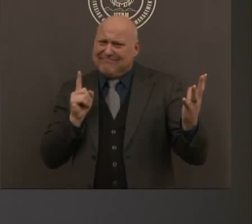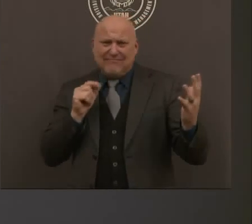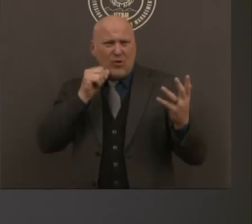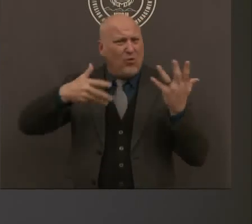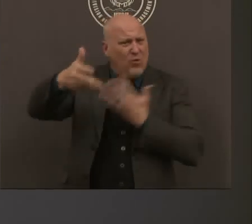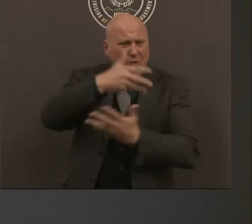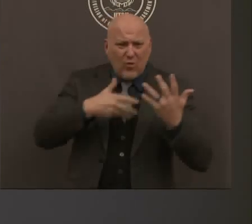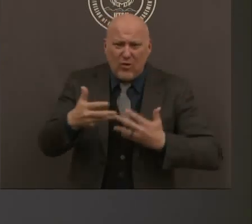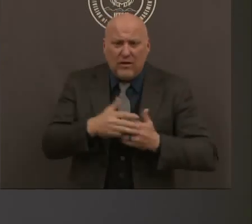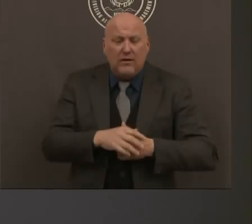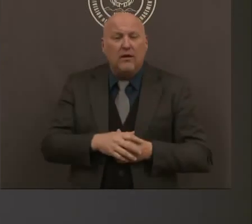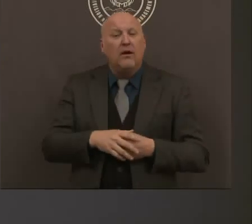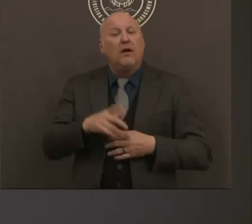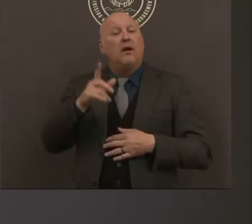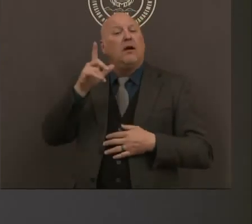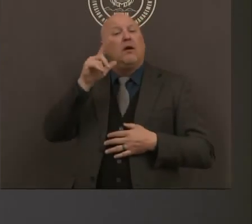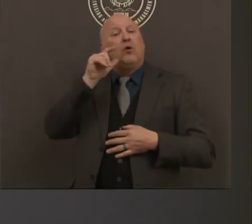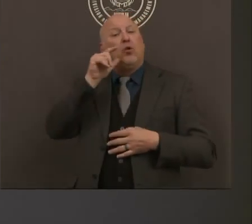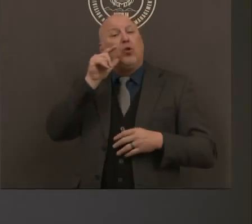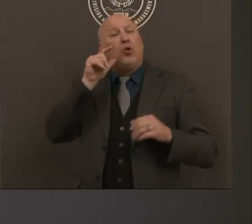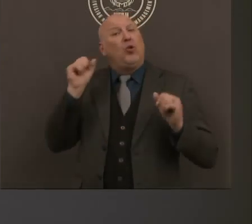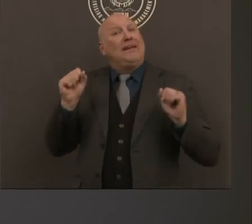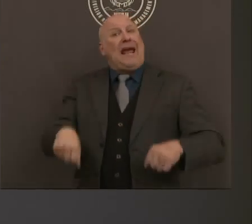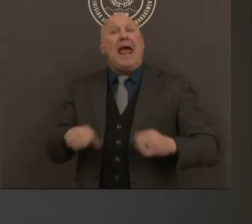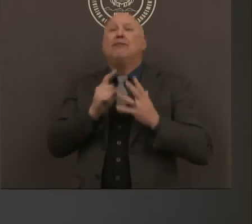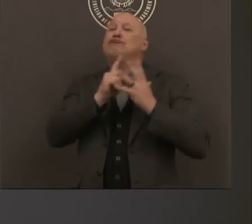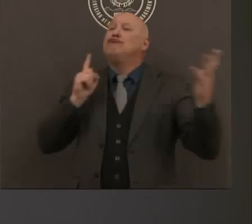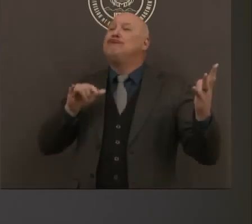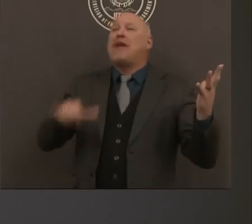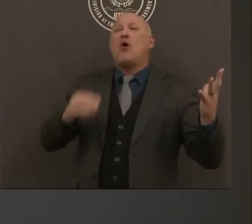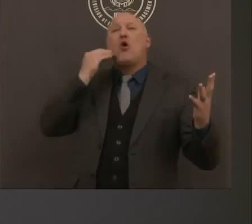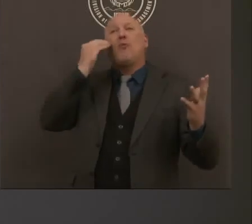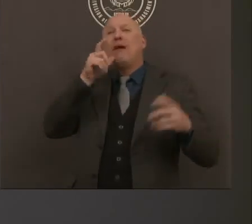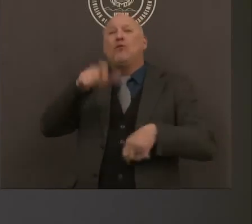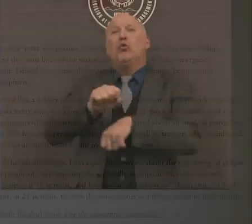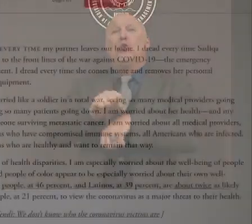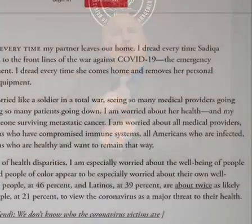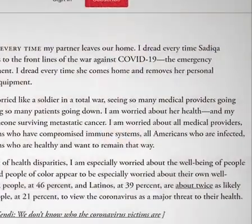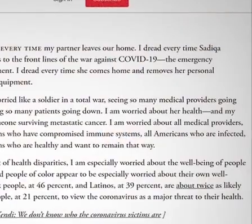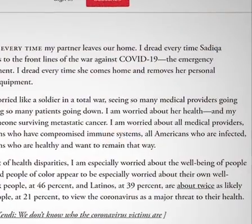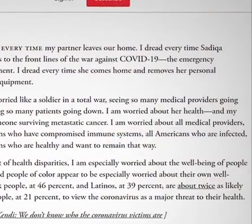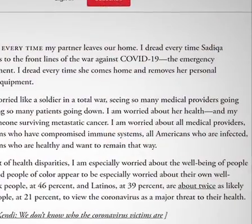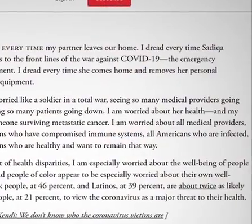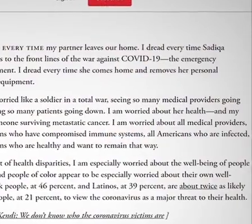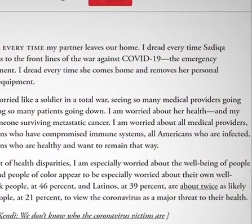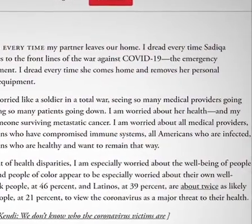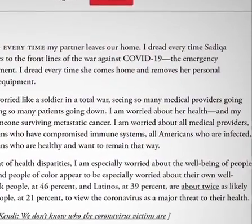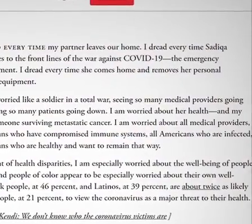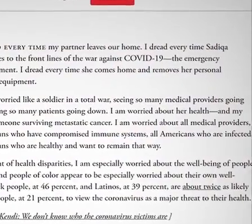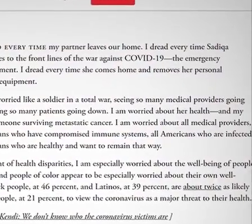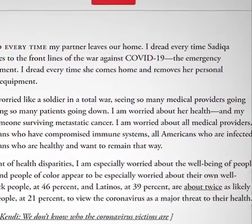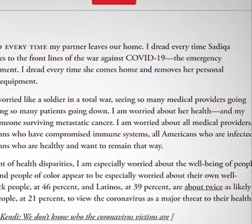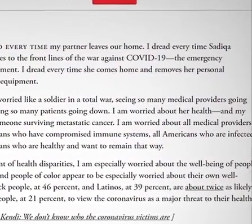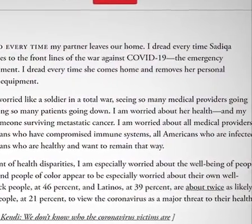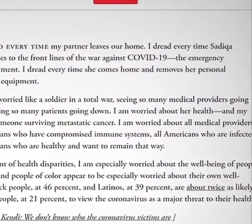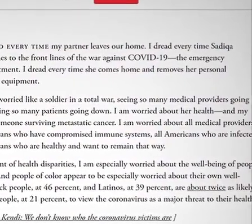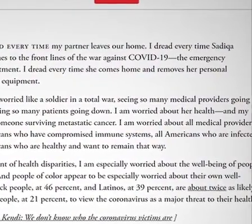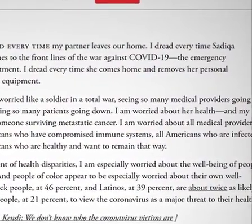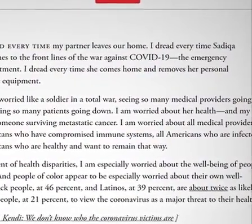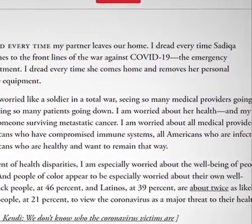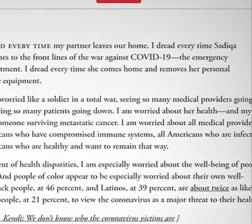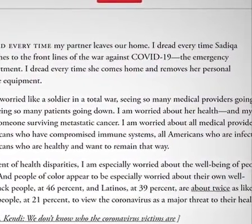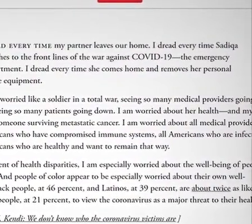that's able to give them paid sick leave to stay at home, and have a home big enough to isolate away from others. This kind of disparity that we're seeing